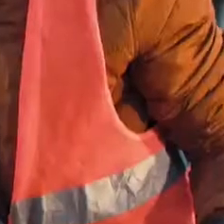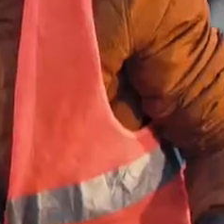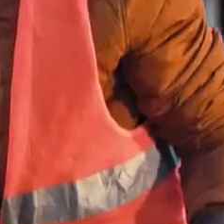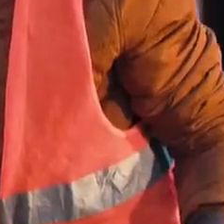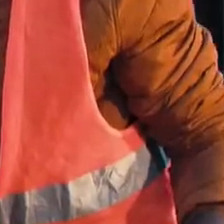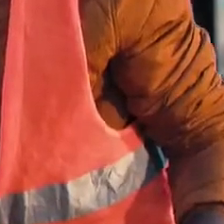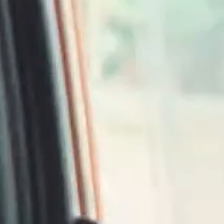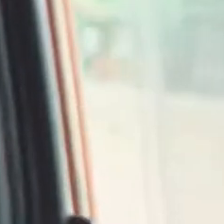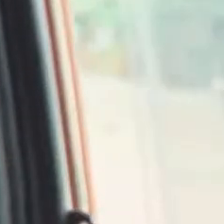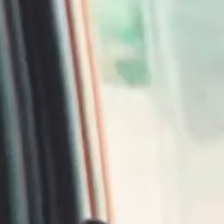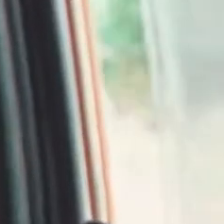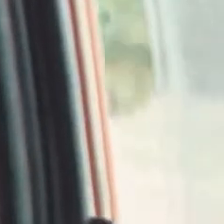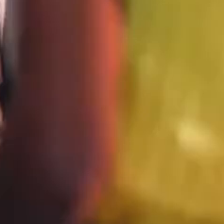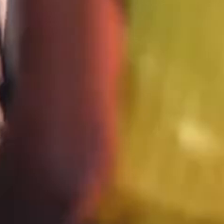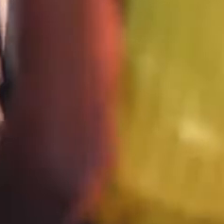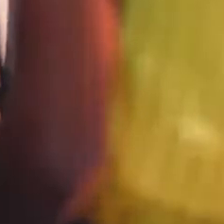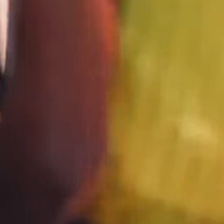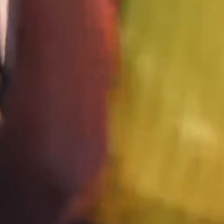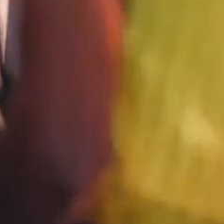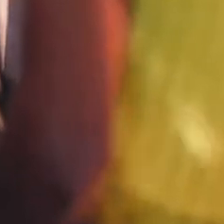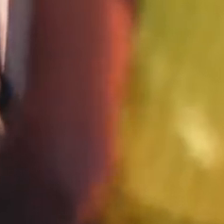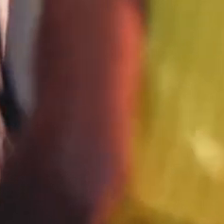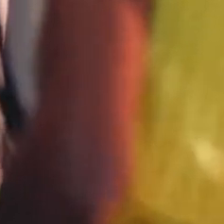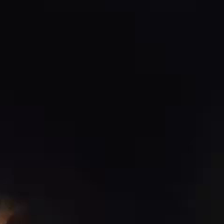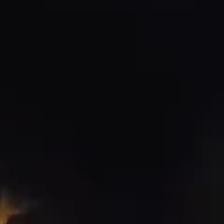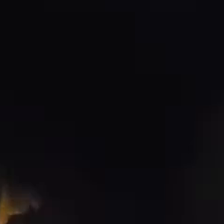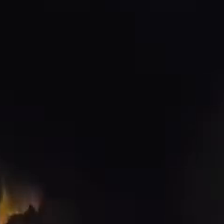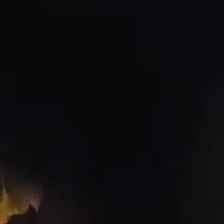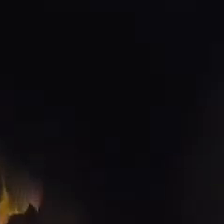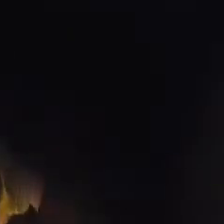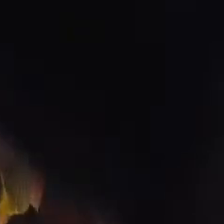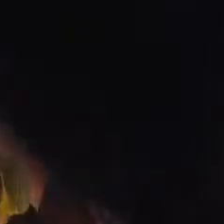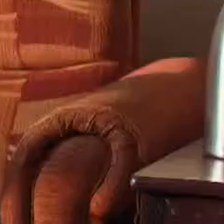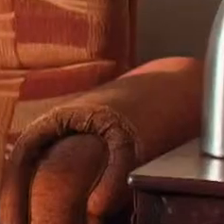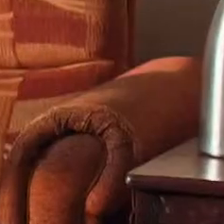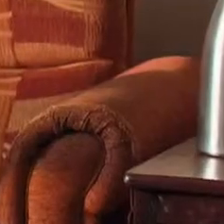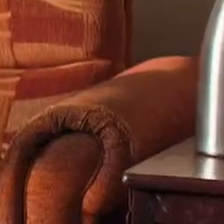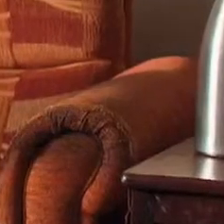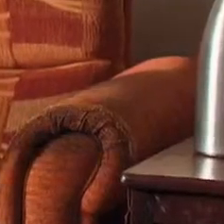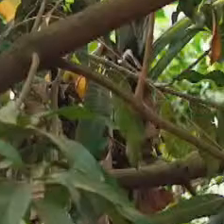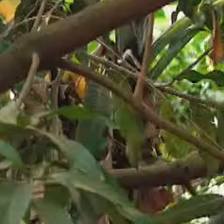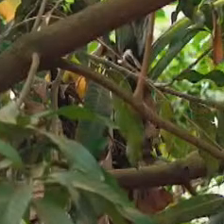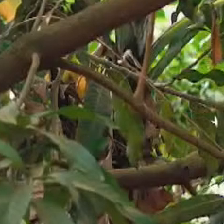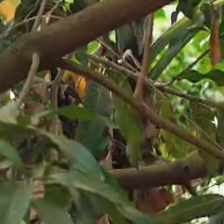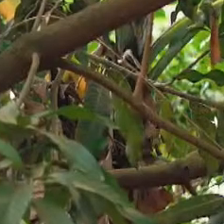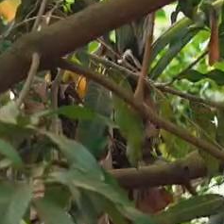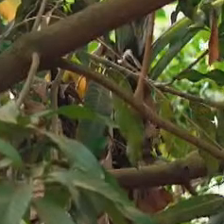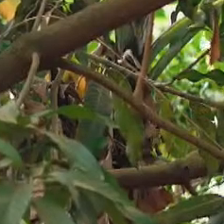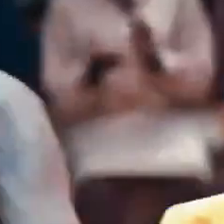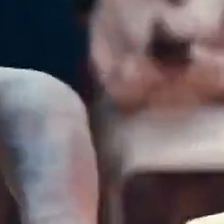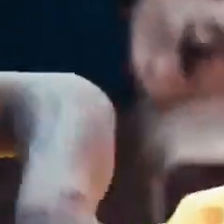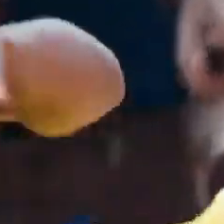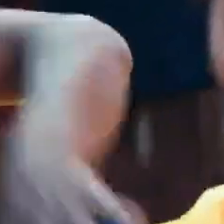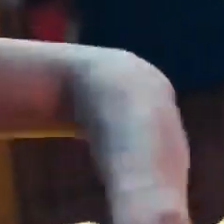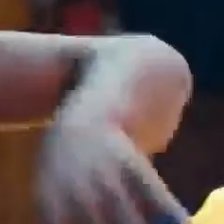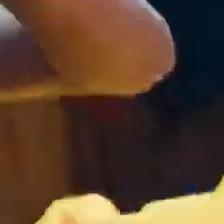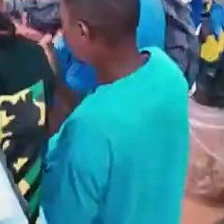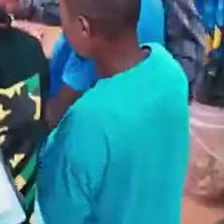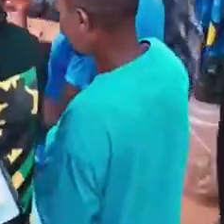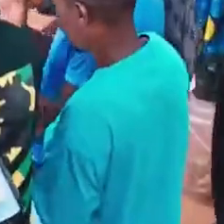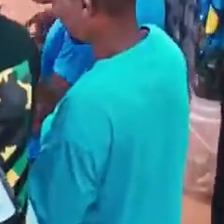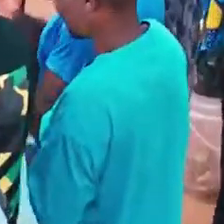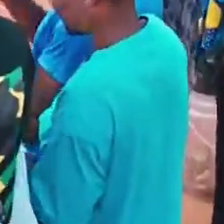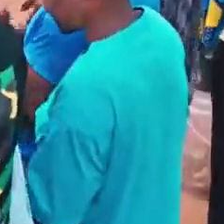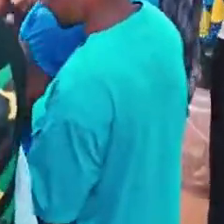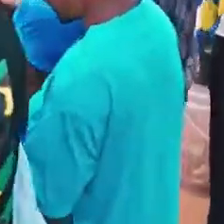Okakaluka n'okulungi kwetagako omuntu akuyambako n'olwekyo tujja kuteerawo embeera esaanidde osobole okukola ekisinga